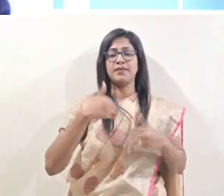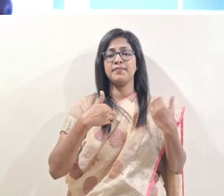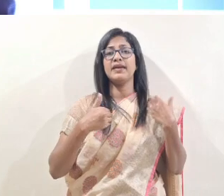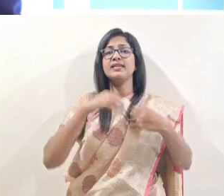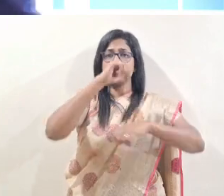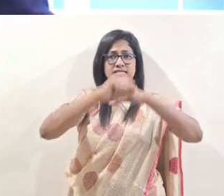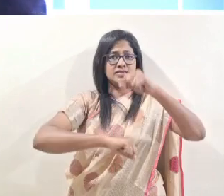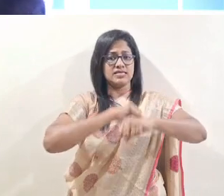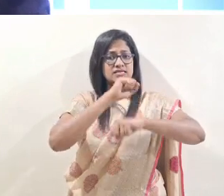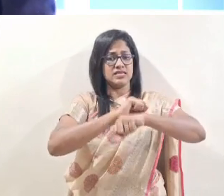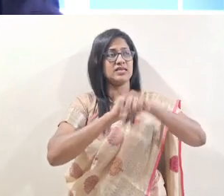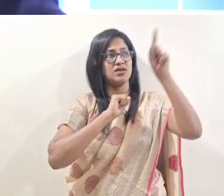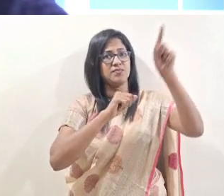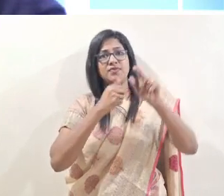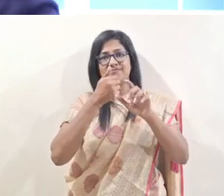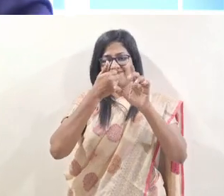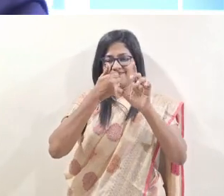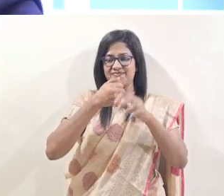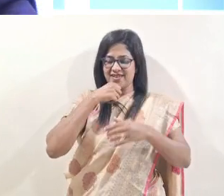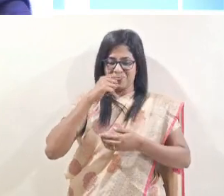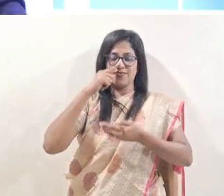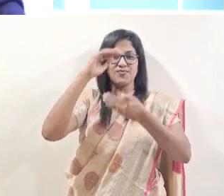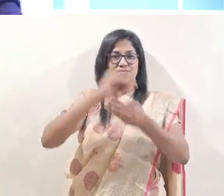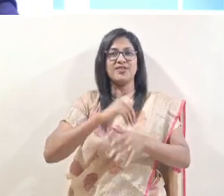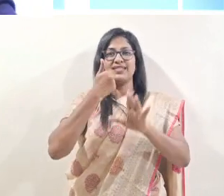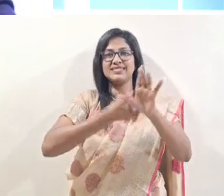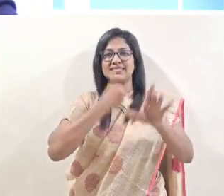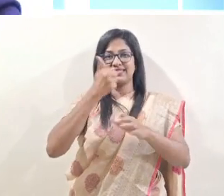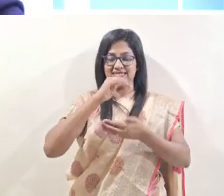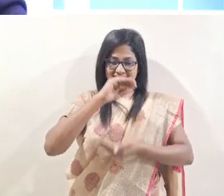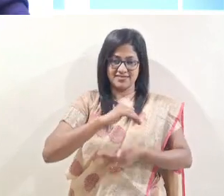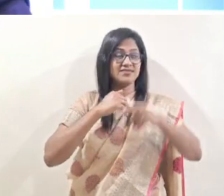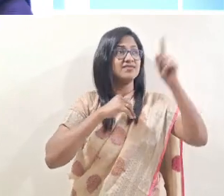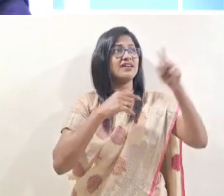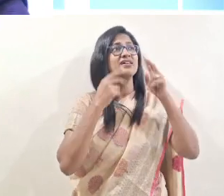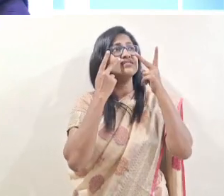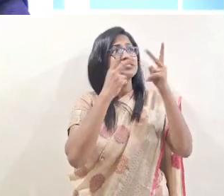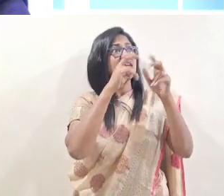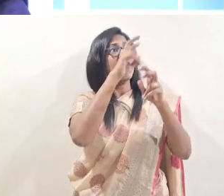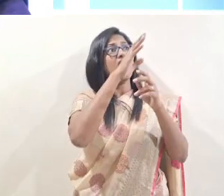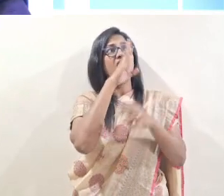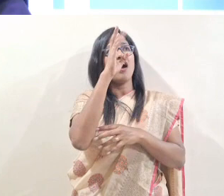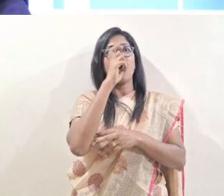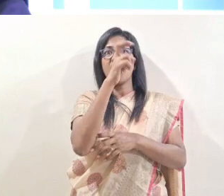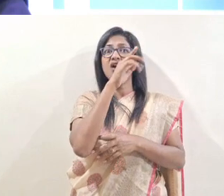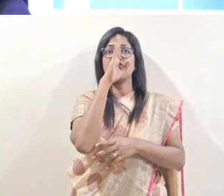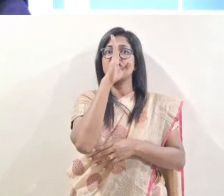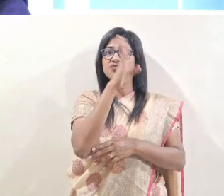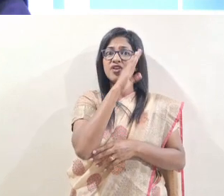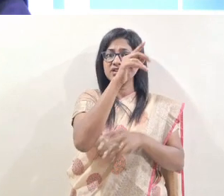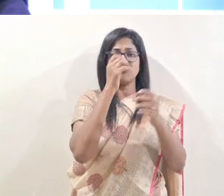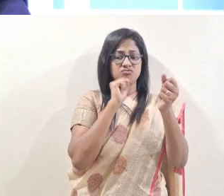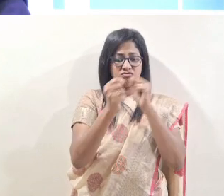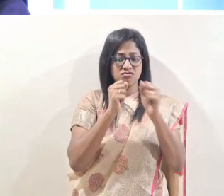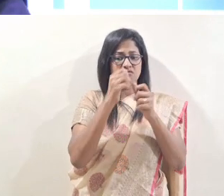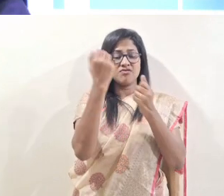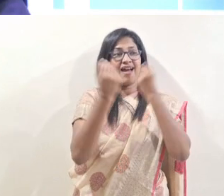in Singapore with my 6-year-old daughter, and I told her, "Look, this train doesn't have a driver." She told me,